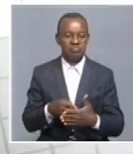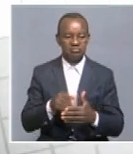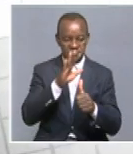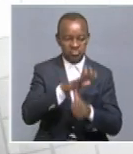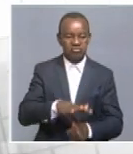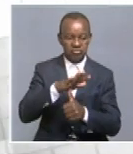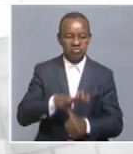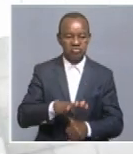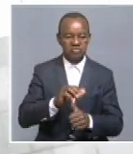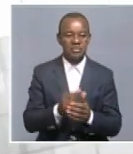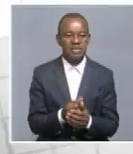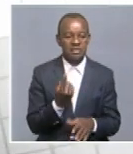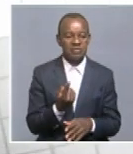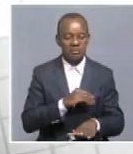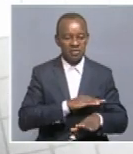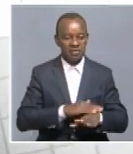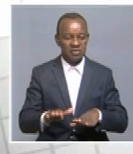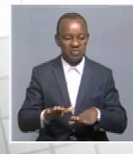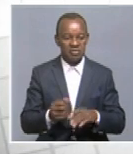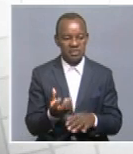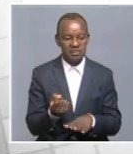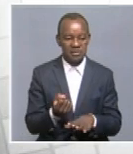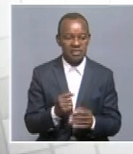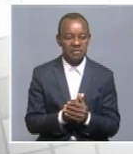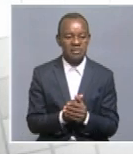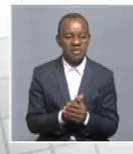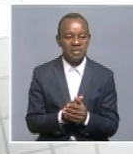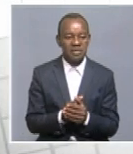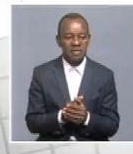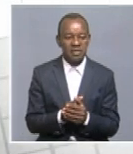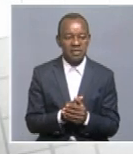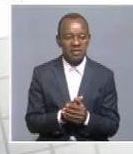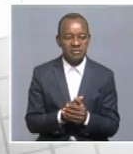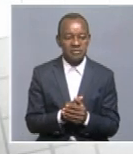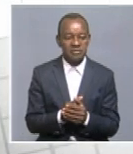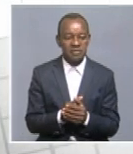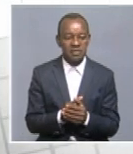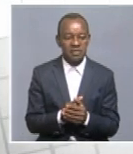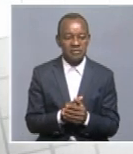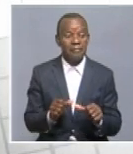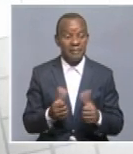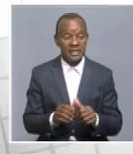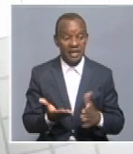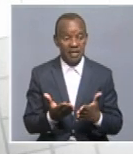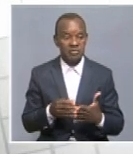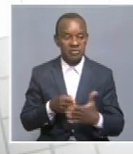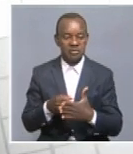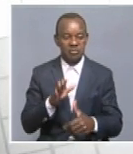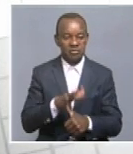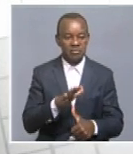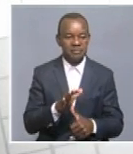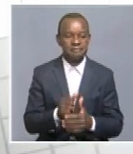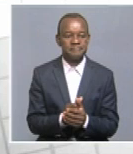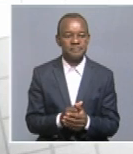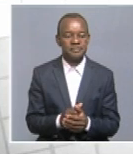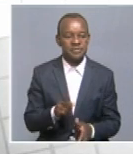what mechanisms are put in place, like grievance procedures and those. Right. I mean, before I let you go, something I didn't want to touch on a bit,